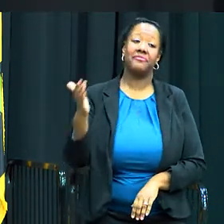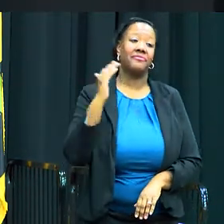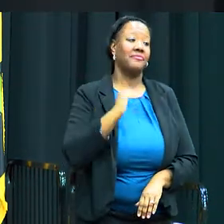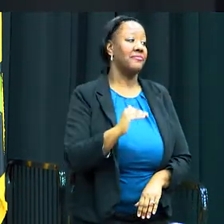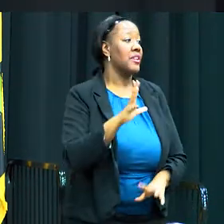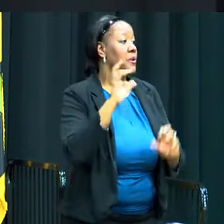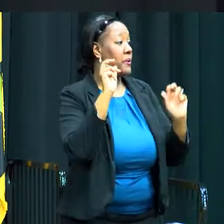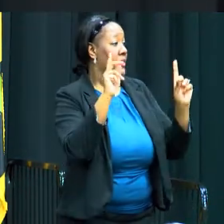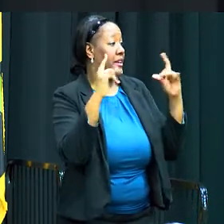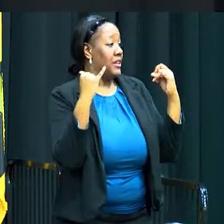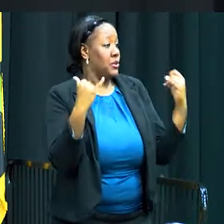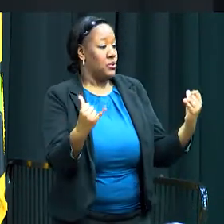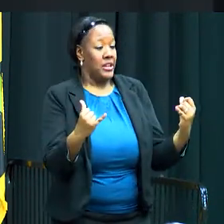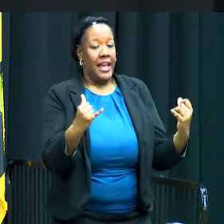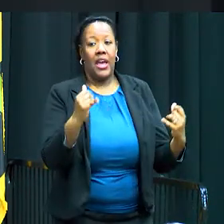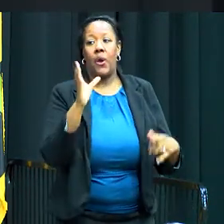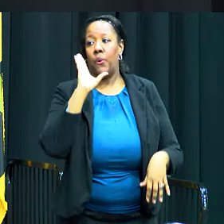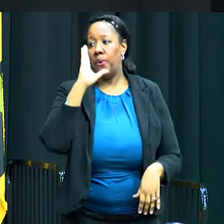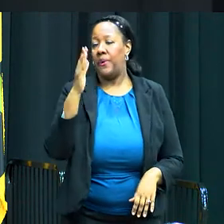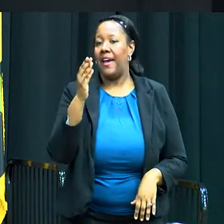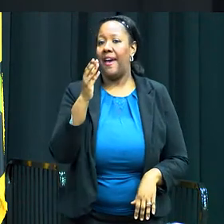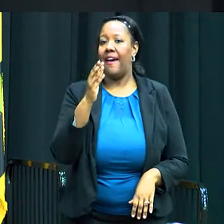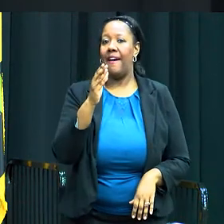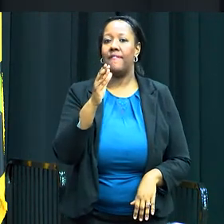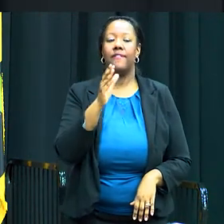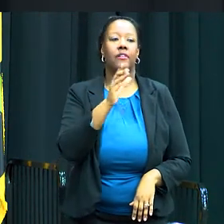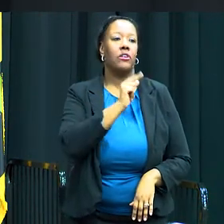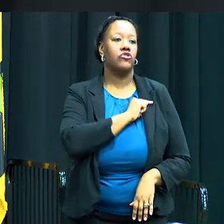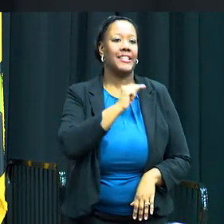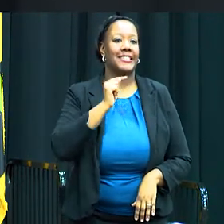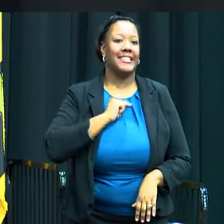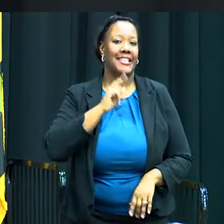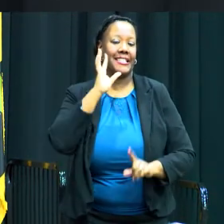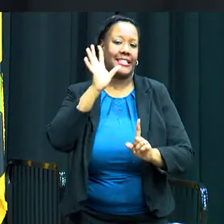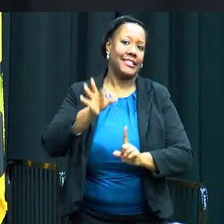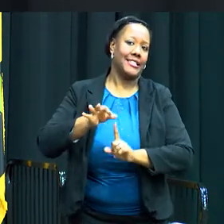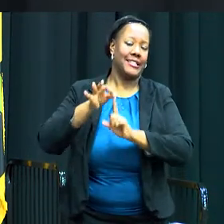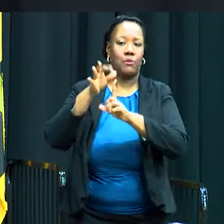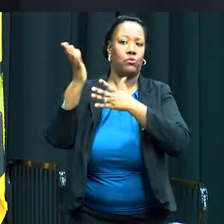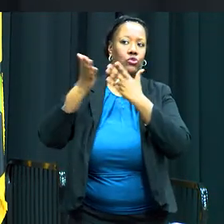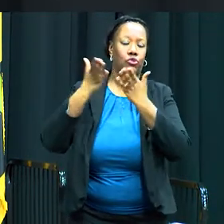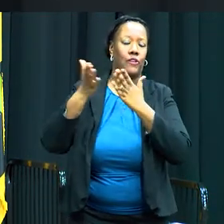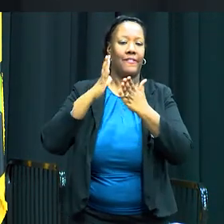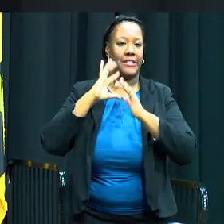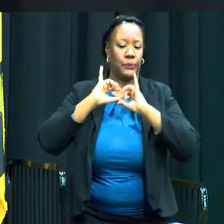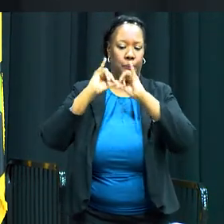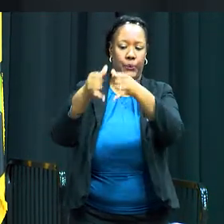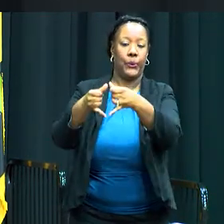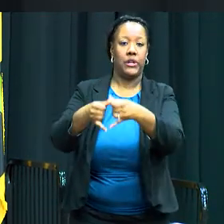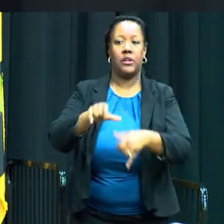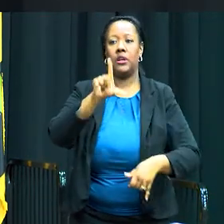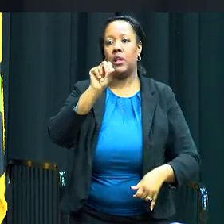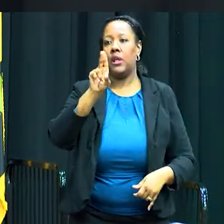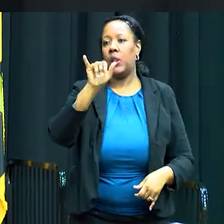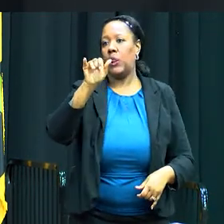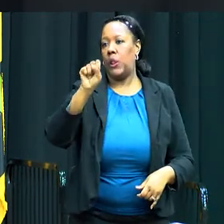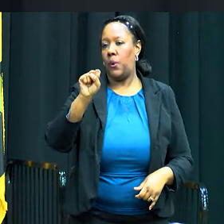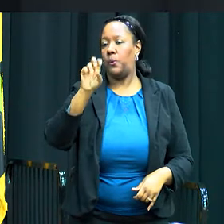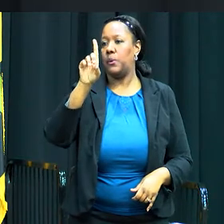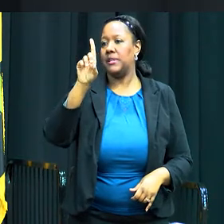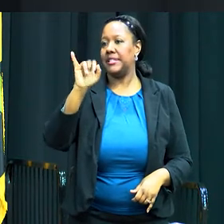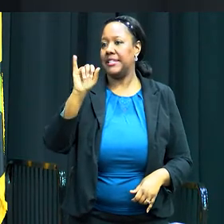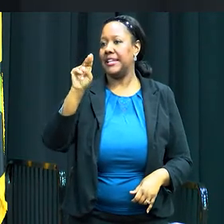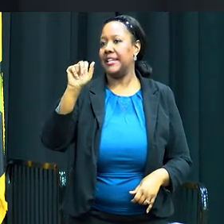Okay, today we're going to have a trustee Distinguished Service Award. That award's going to Lois DiNatale.